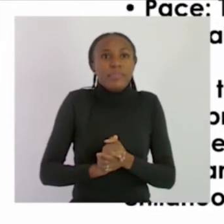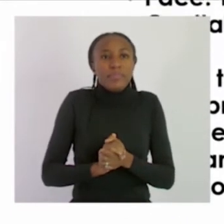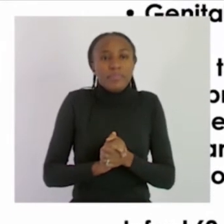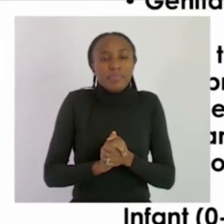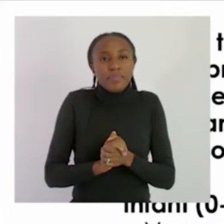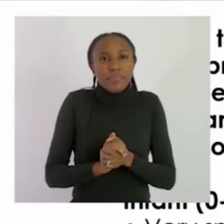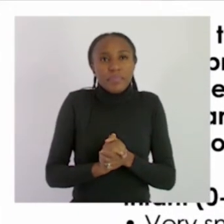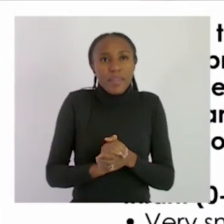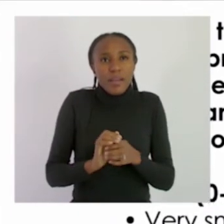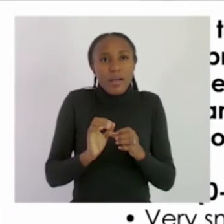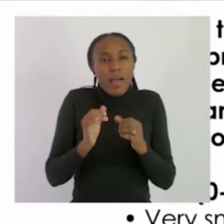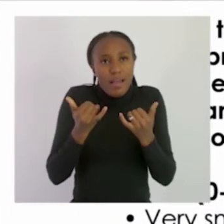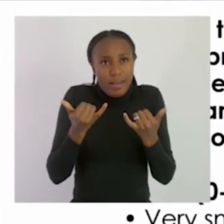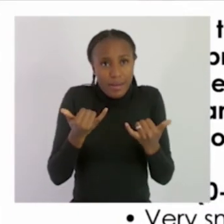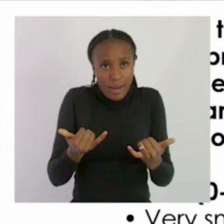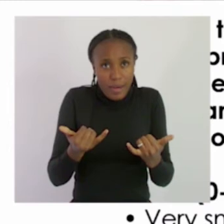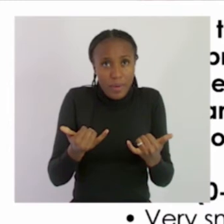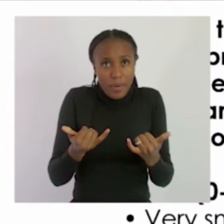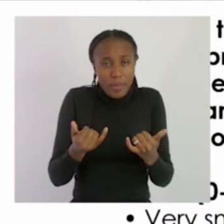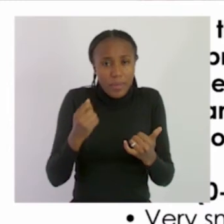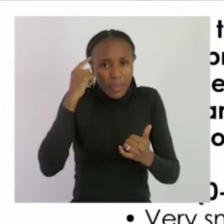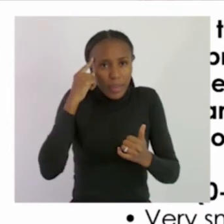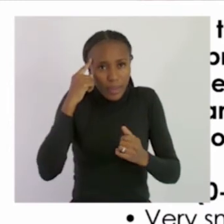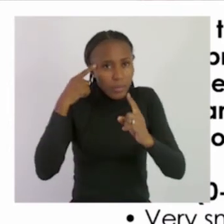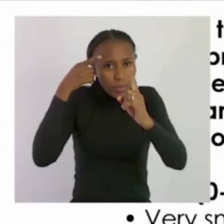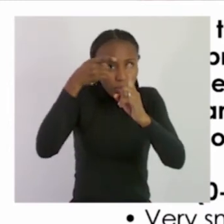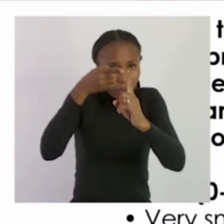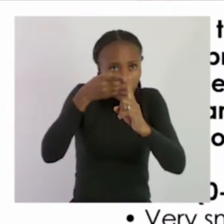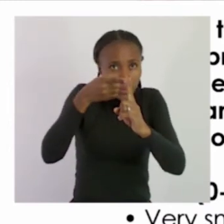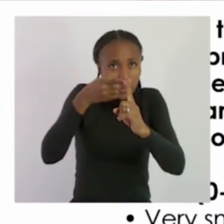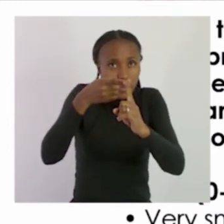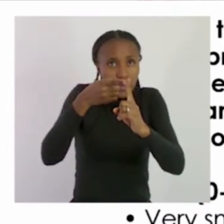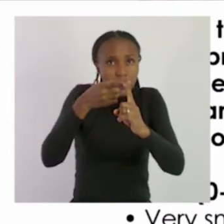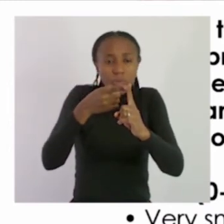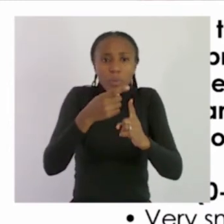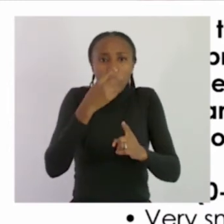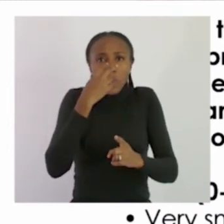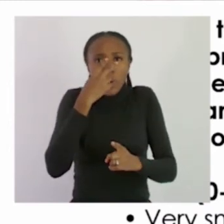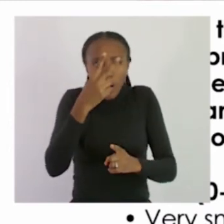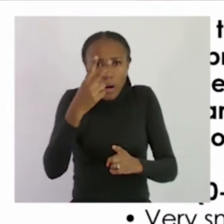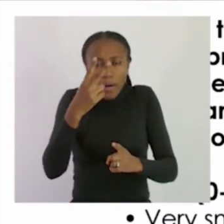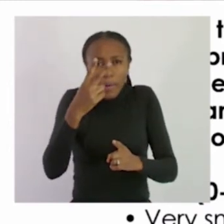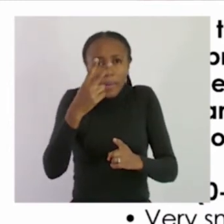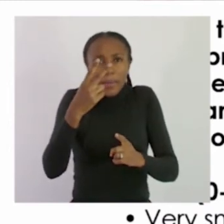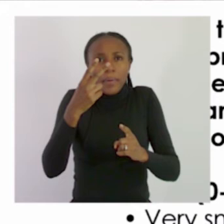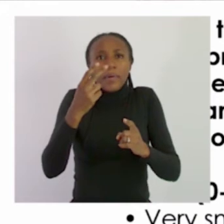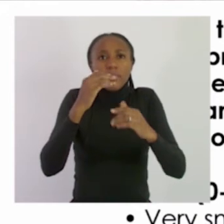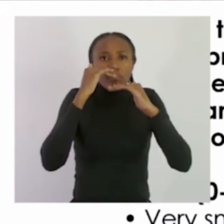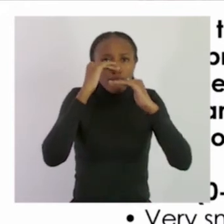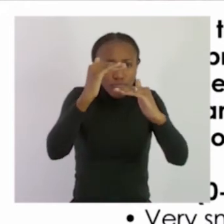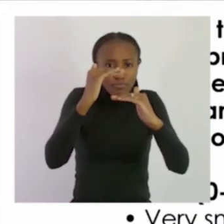We said, let's go back to our competence, which is on page 16, which says we will be able to identify the stages and